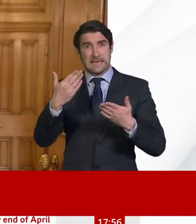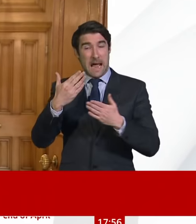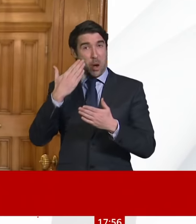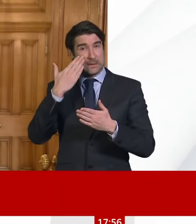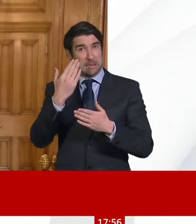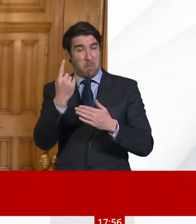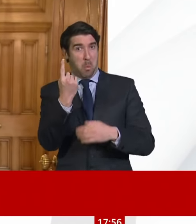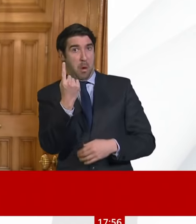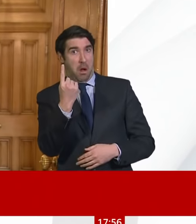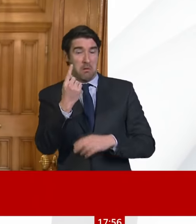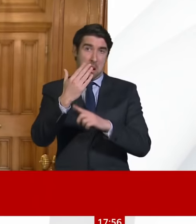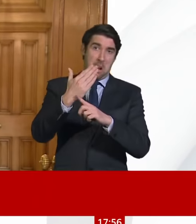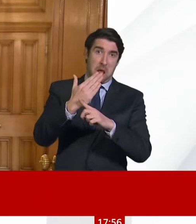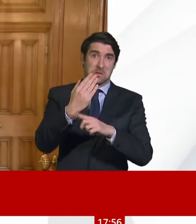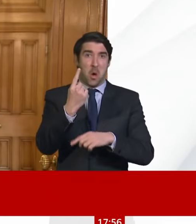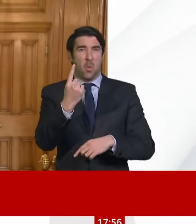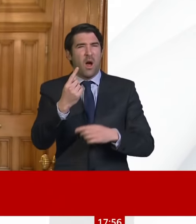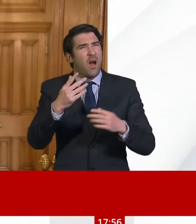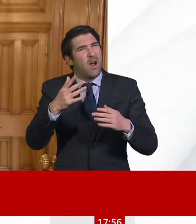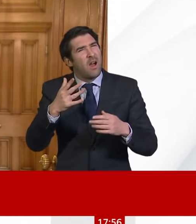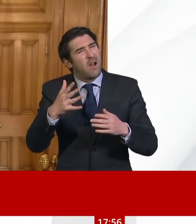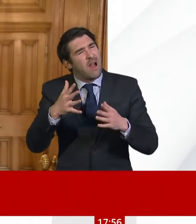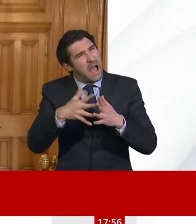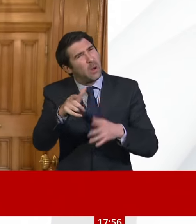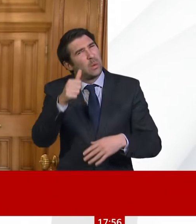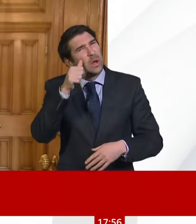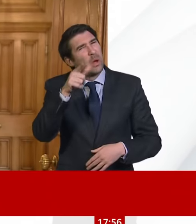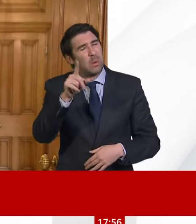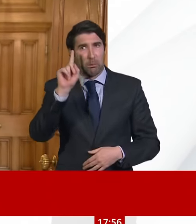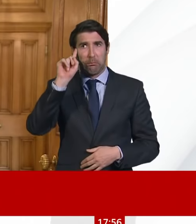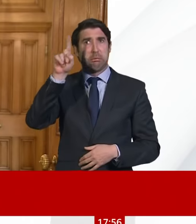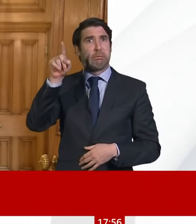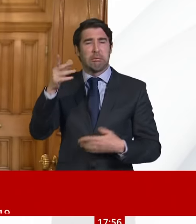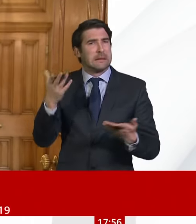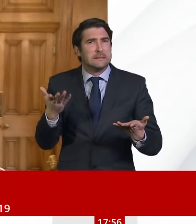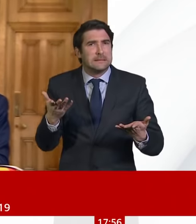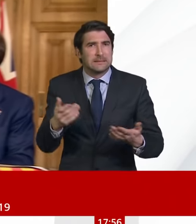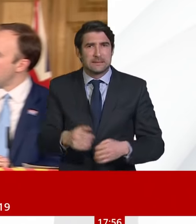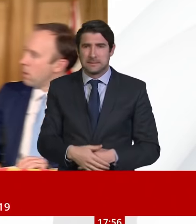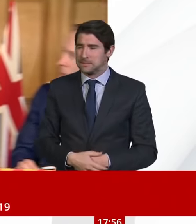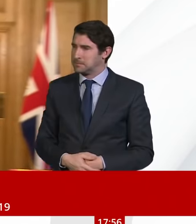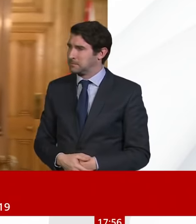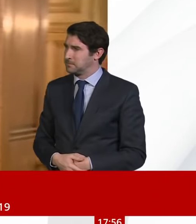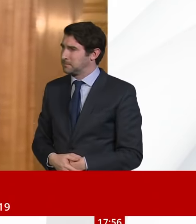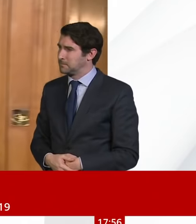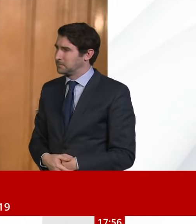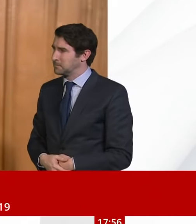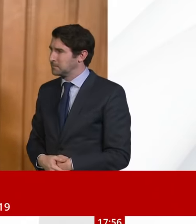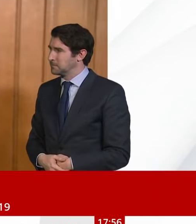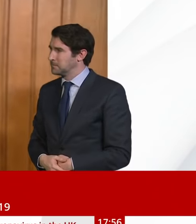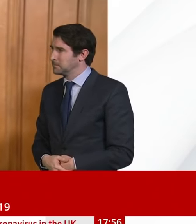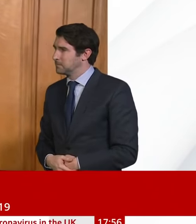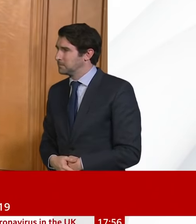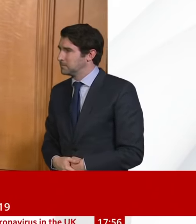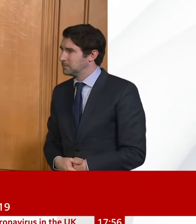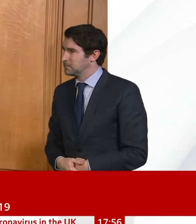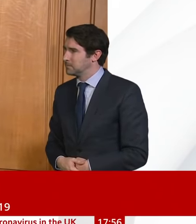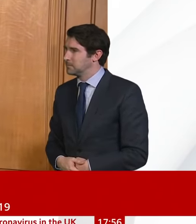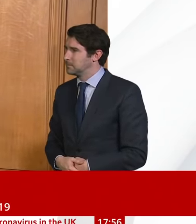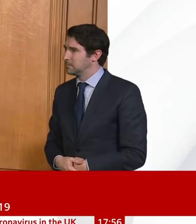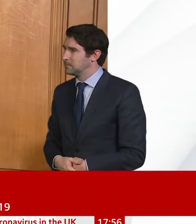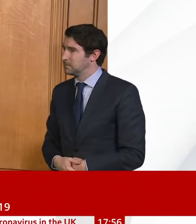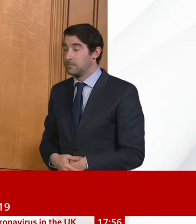gives us that kind of information and perhaps confidence? Steve. So it's possible to gather that some of the information by looking at the